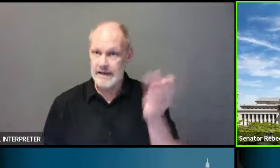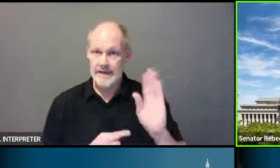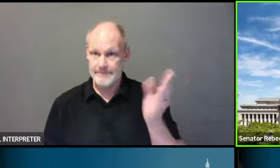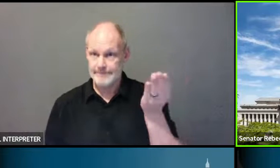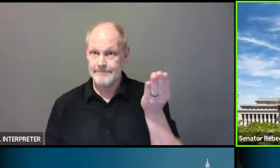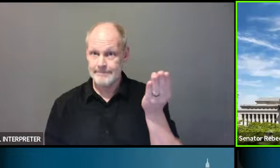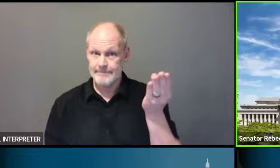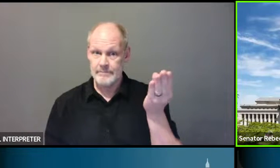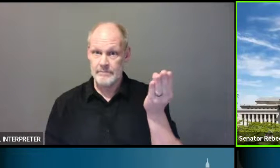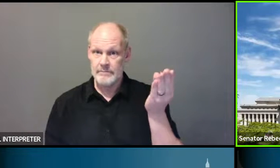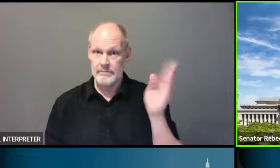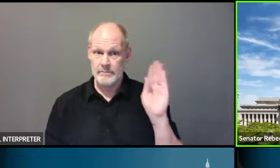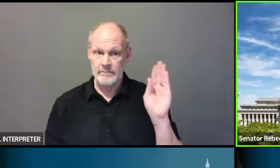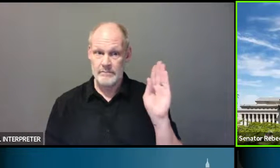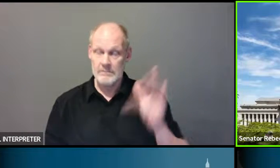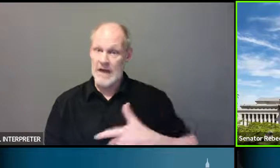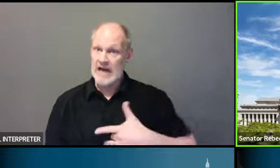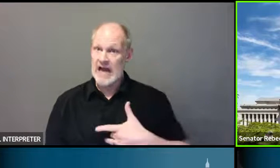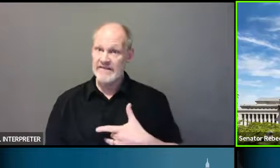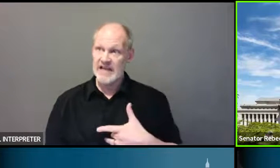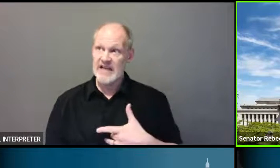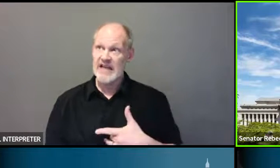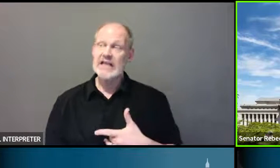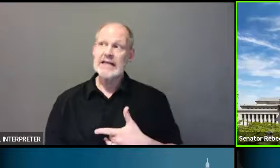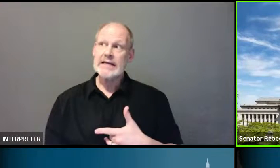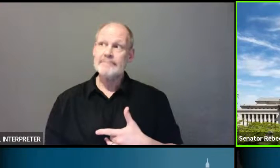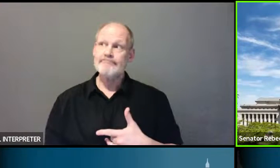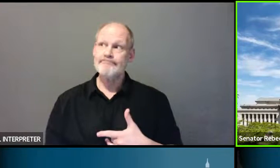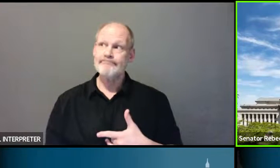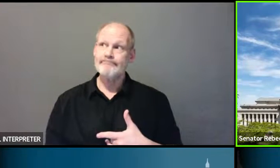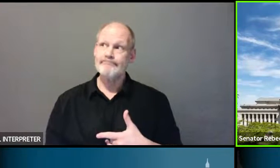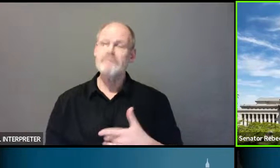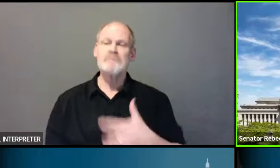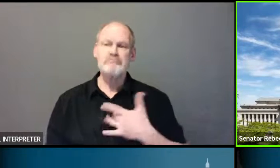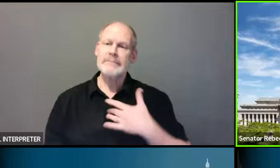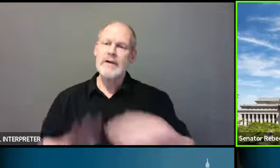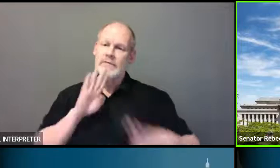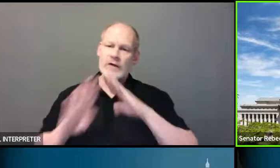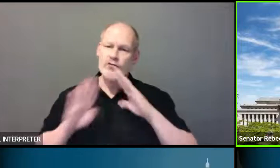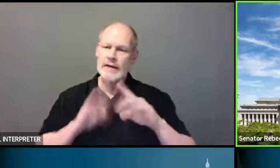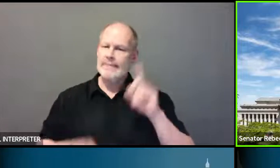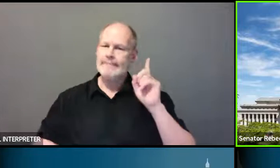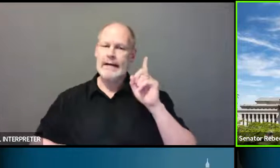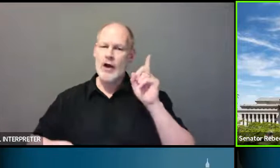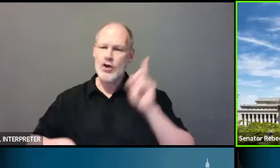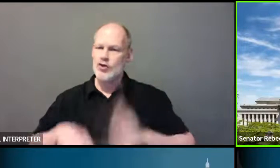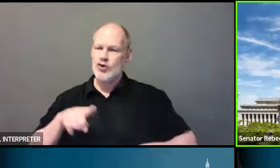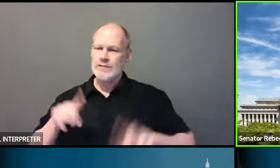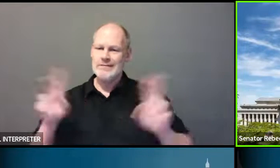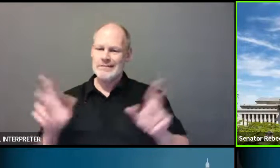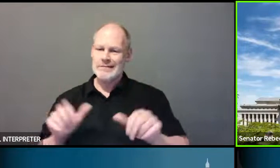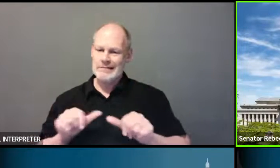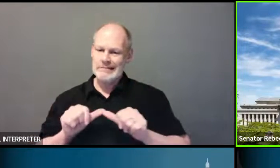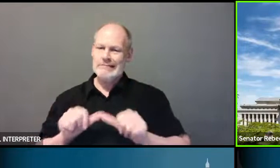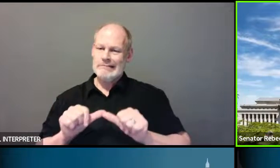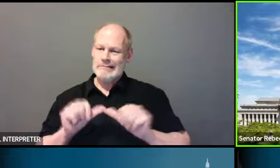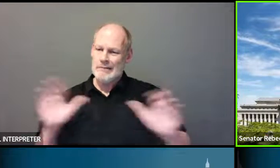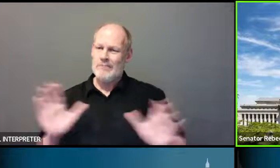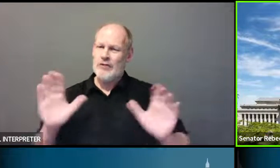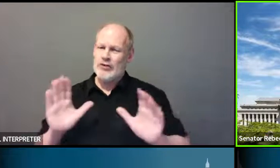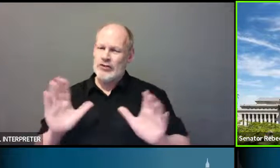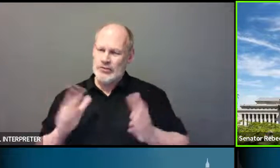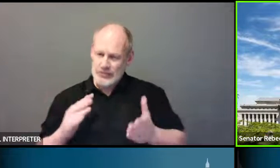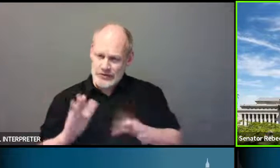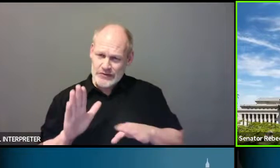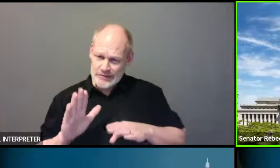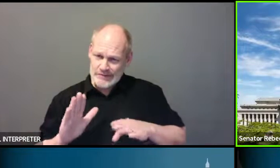But I feel really frustrated that I was not able to get it further along this session, but I do, I have made a